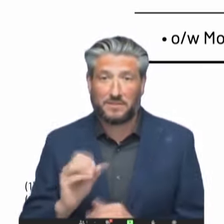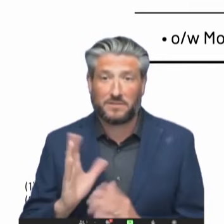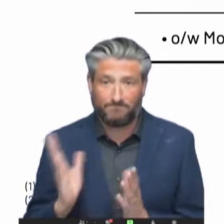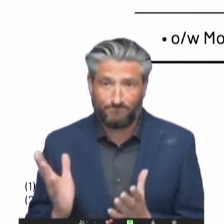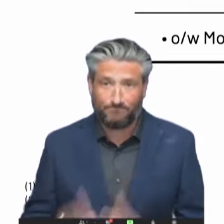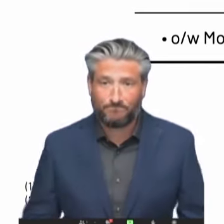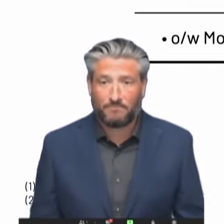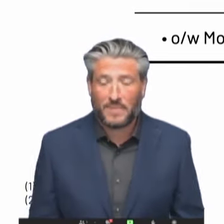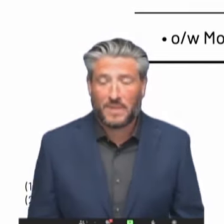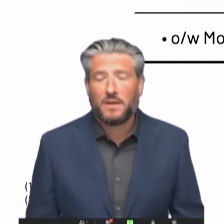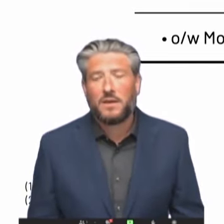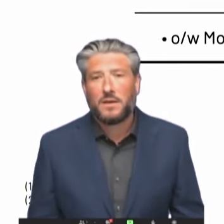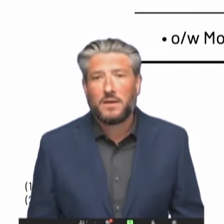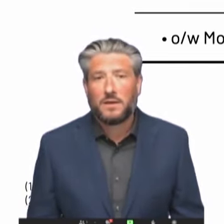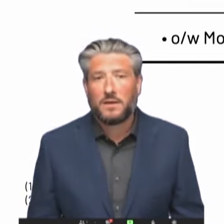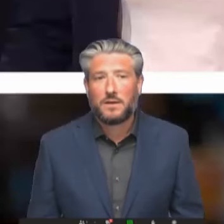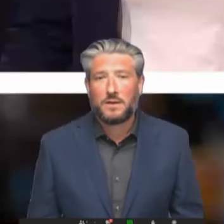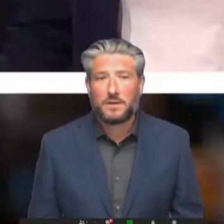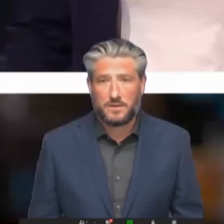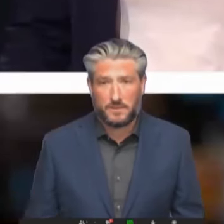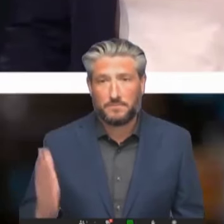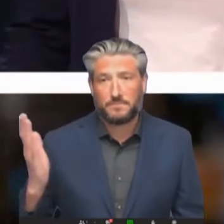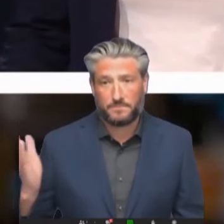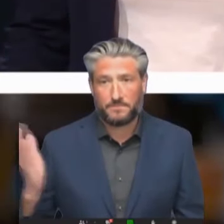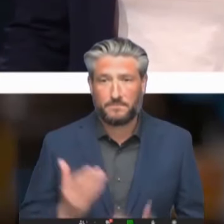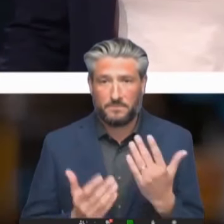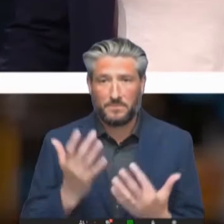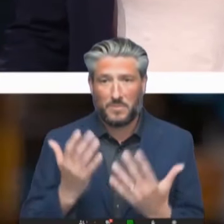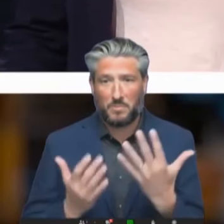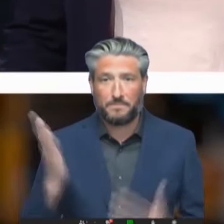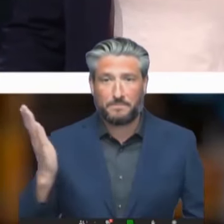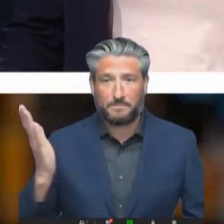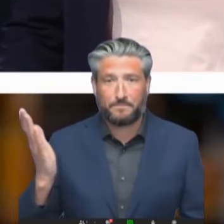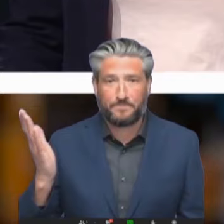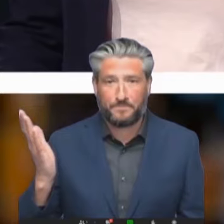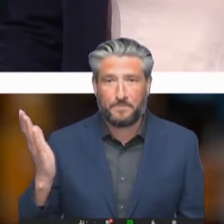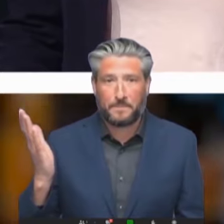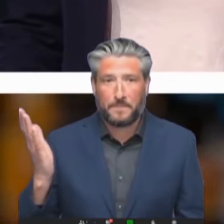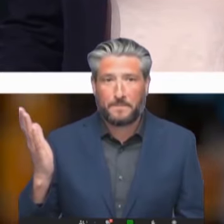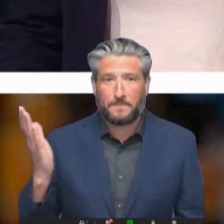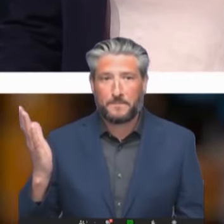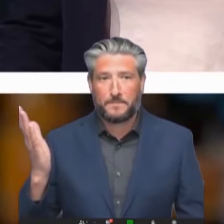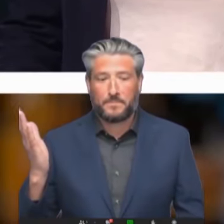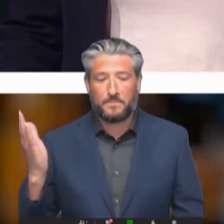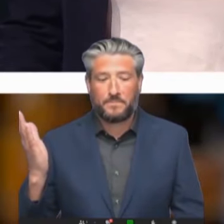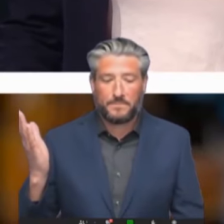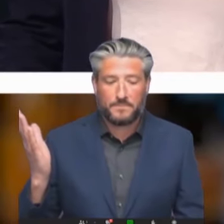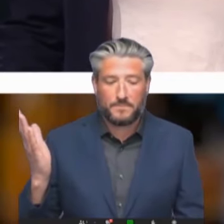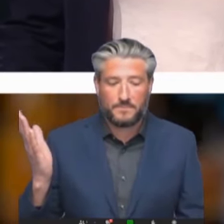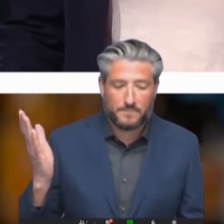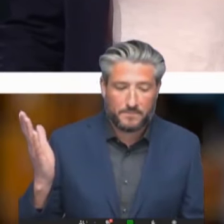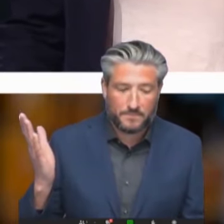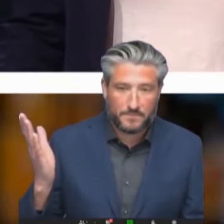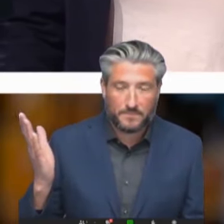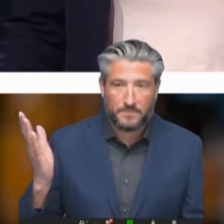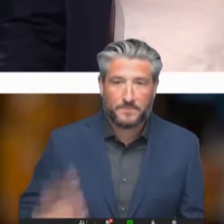plus 3.5%, almost stable compared to the same period in 2019.